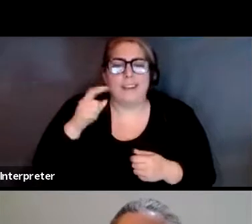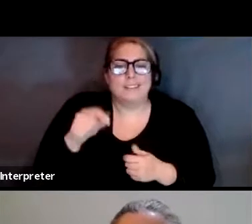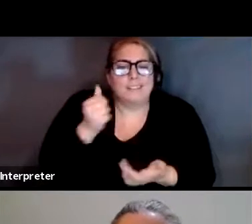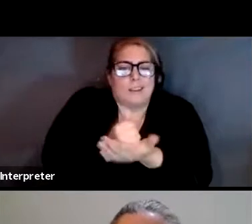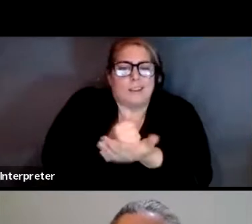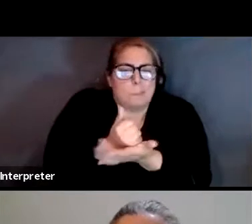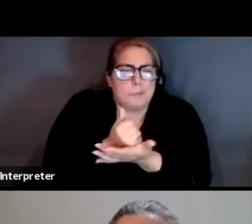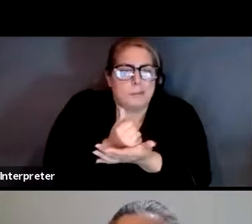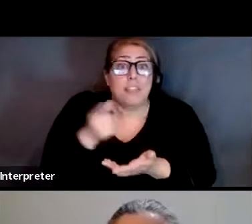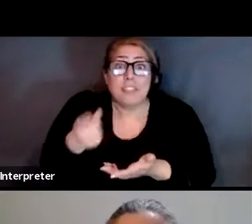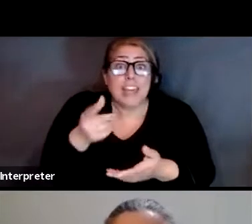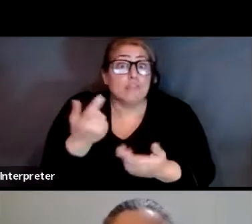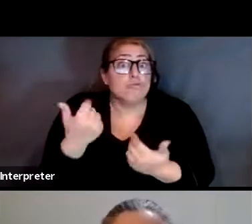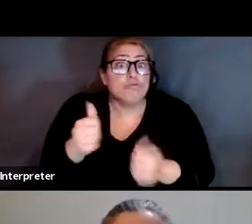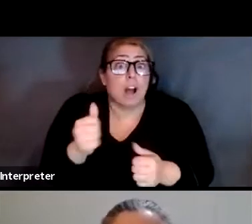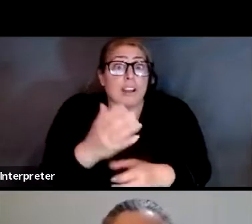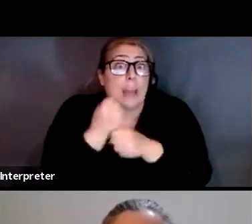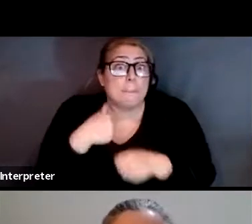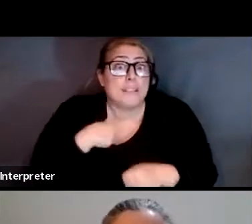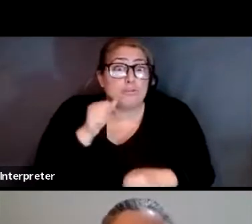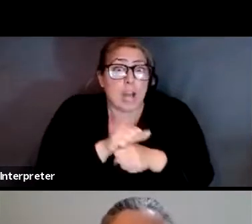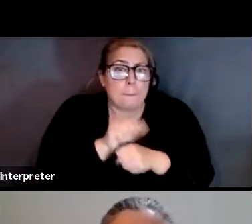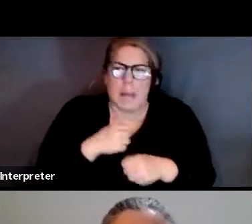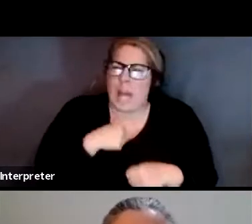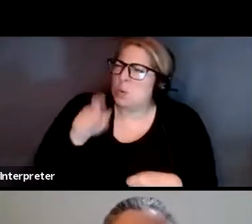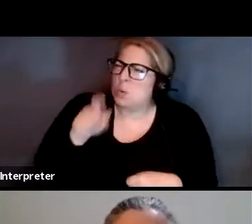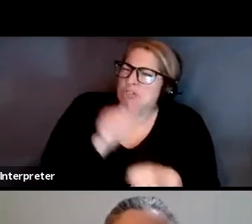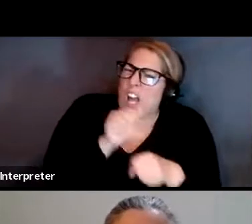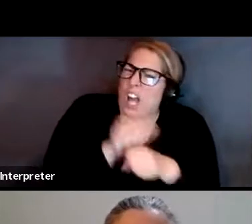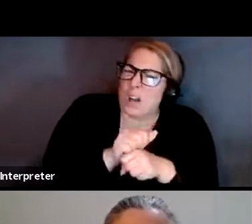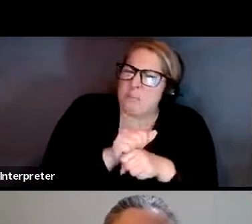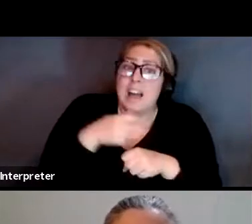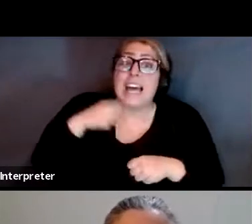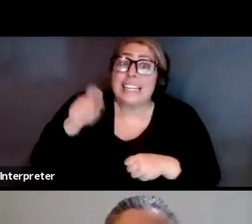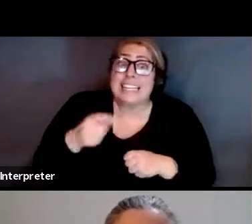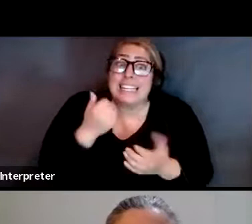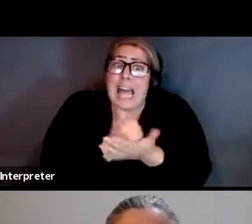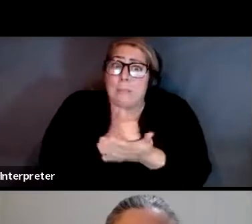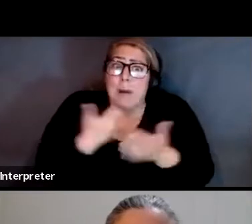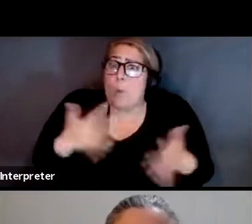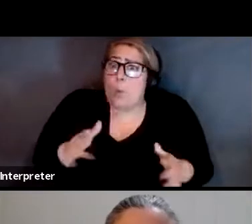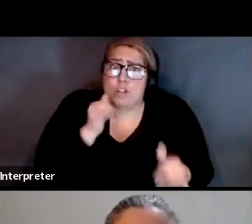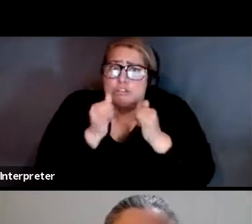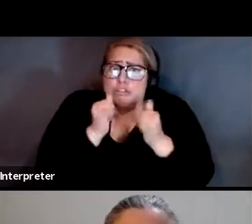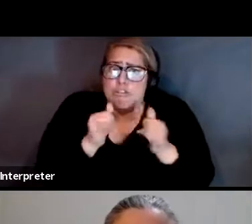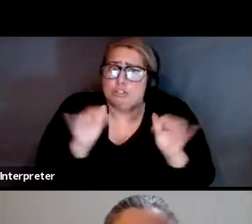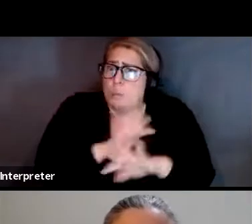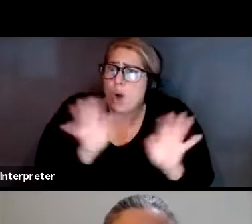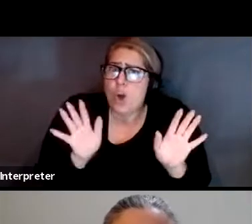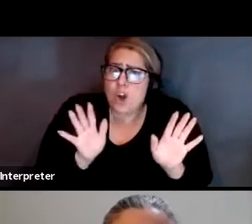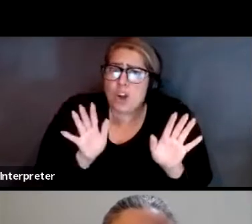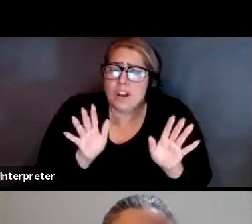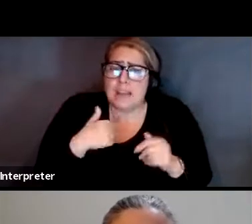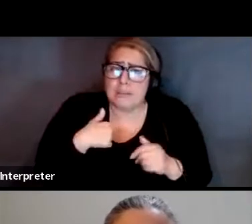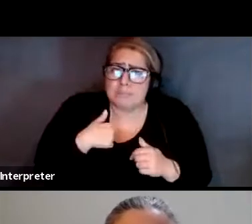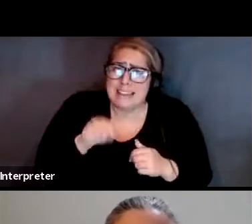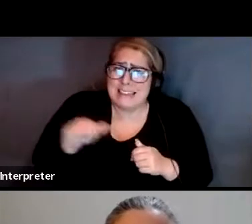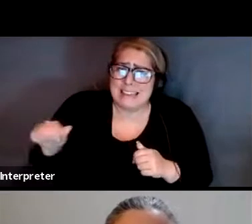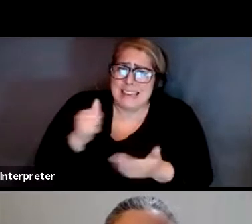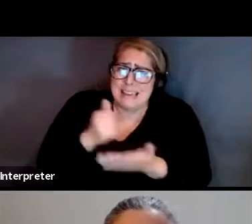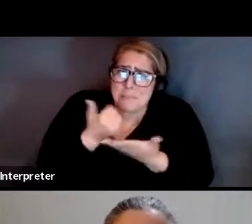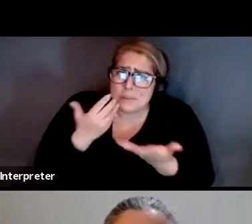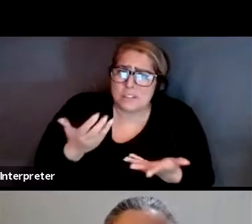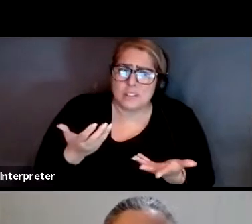give me a job. It's like, I don't need a job, I need help. I don't want to drink. You know, also, I began